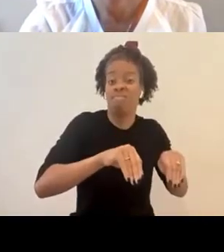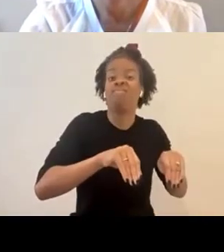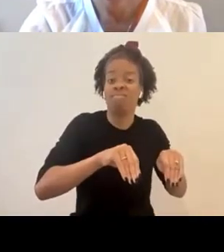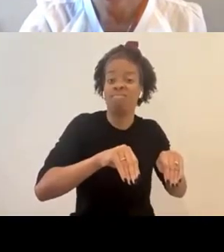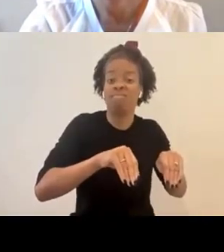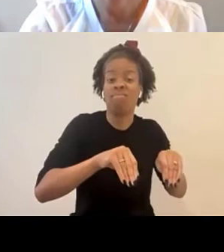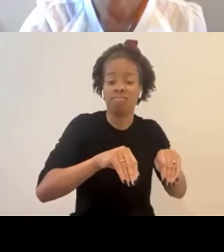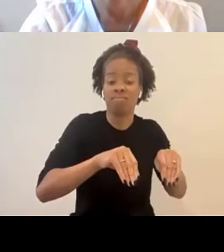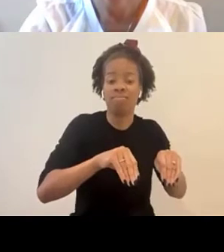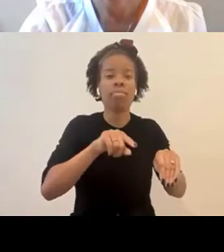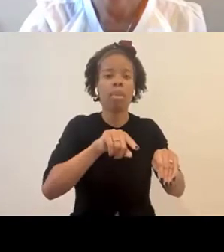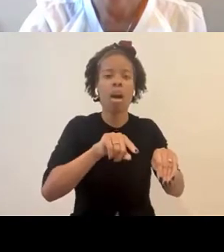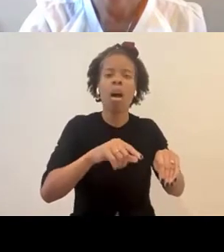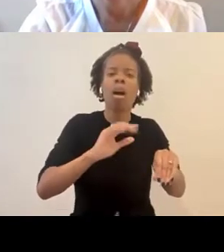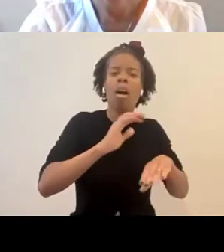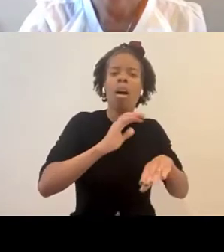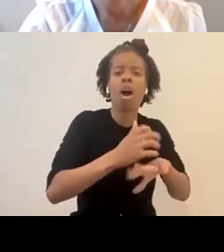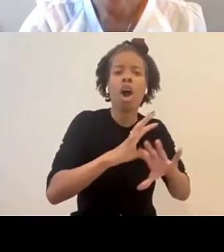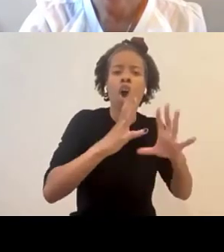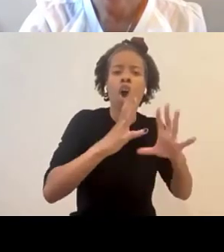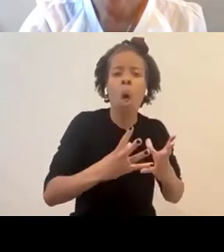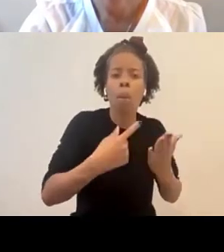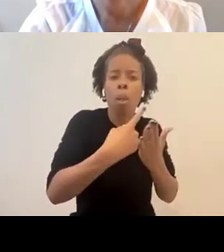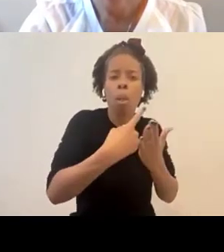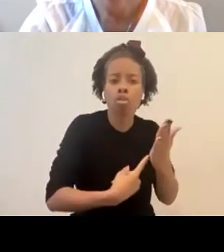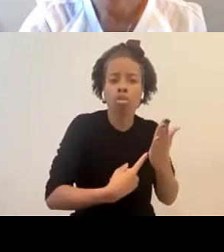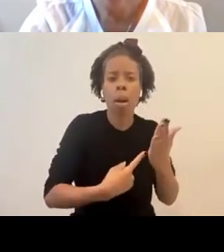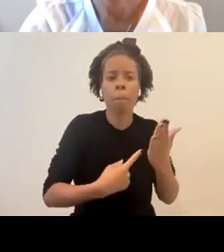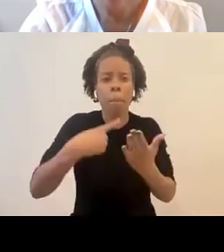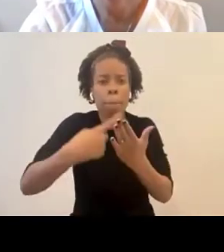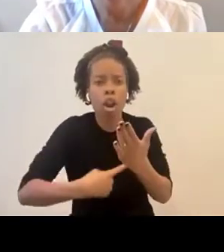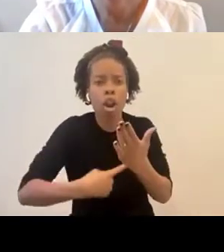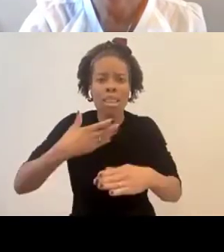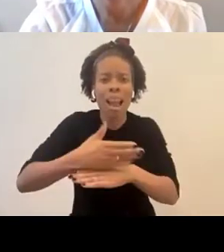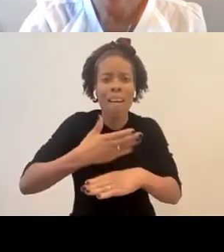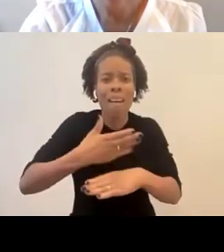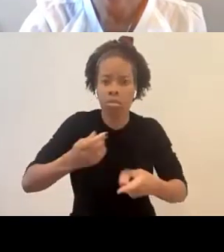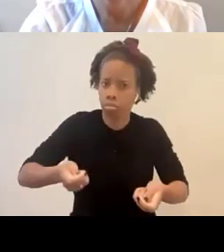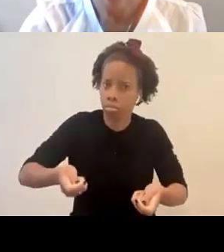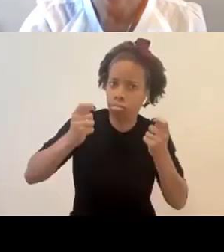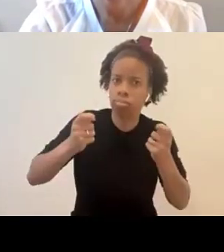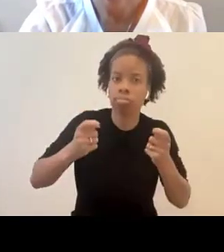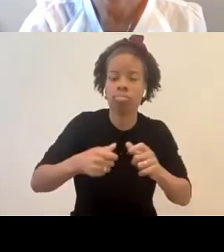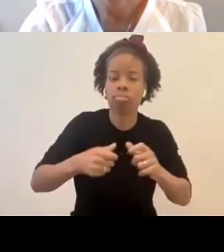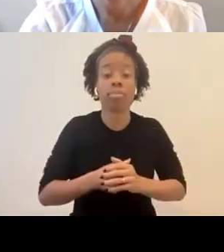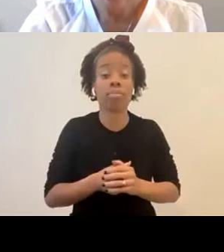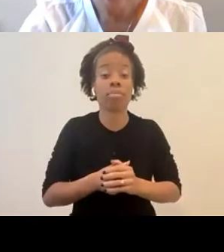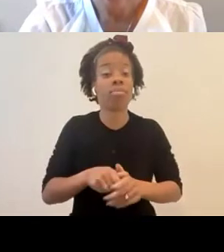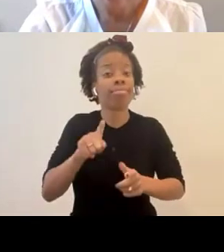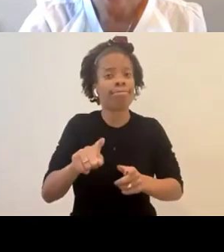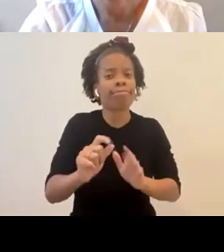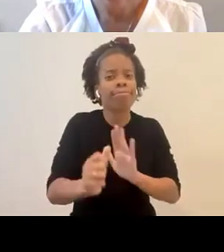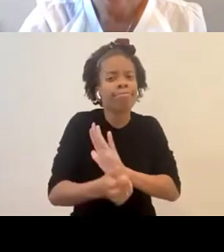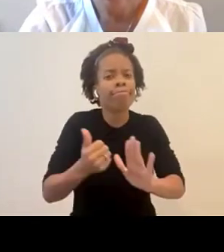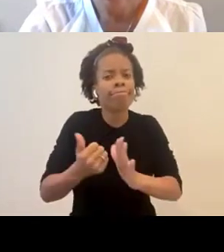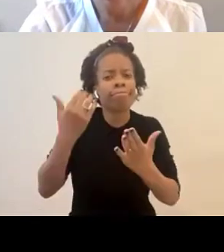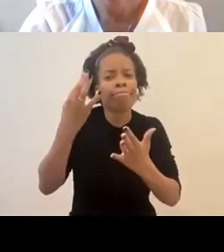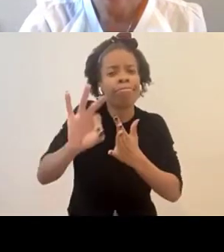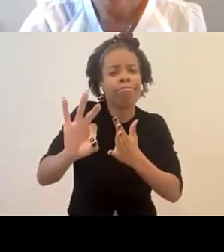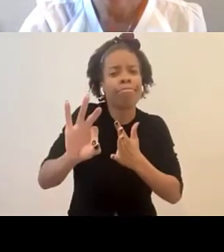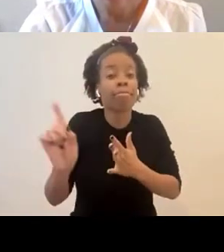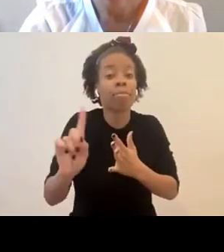global programs and policy efforts. She brings to the position a special interest in the role of creative